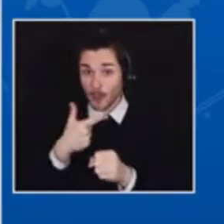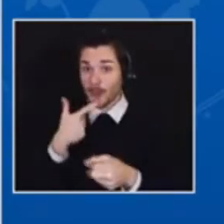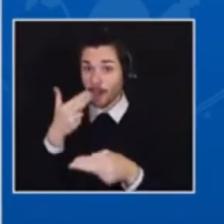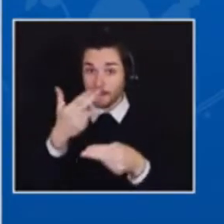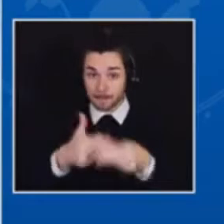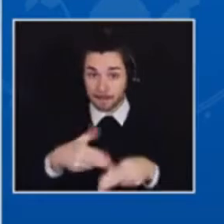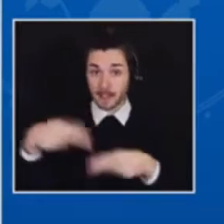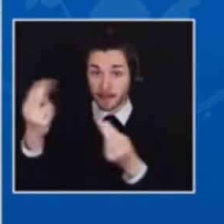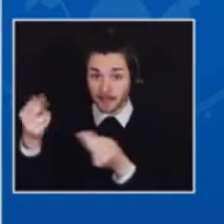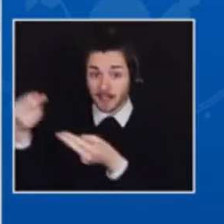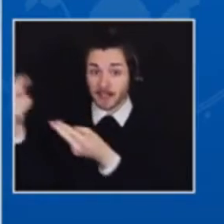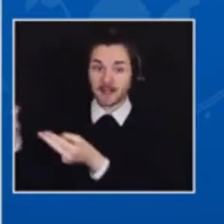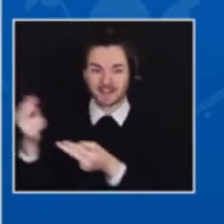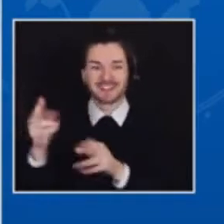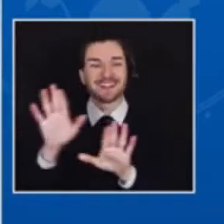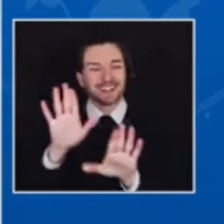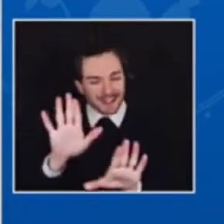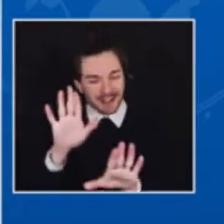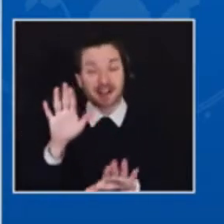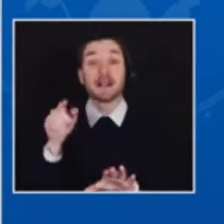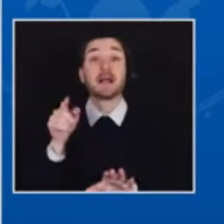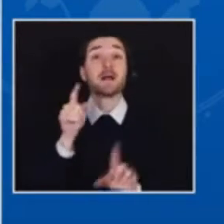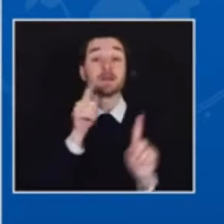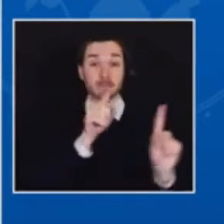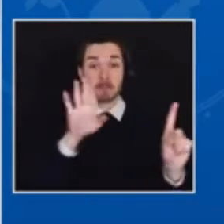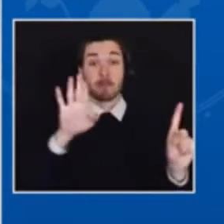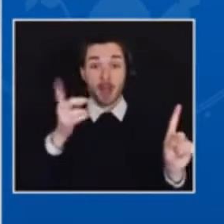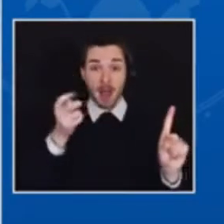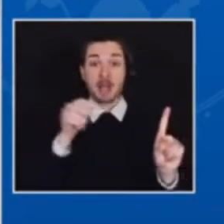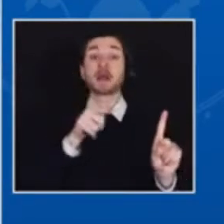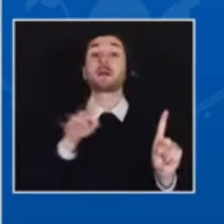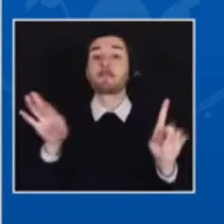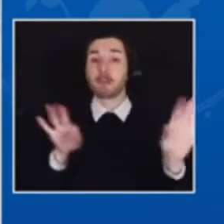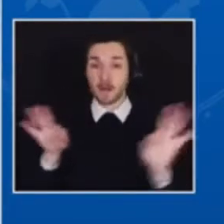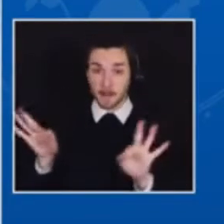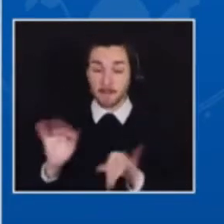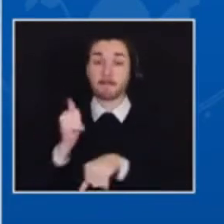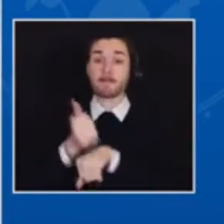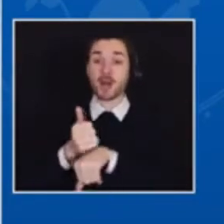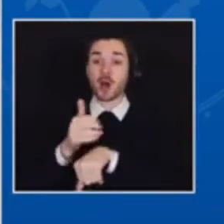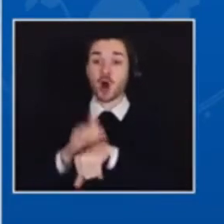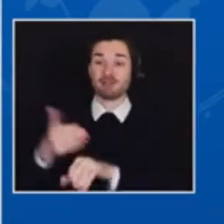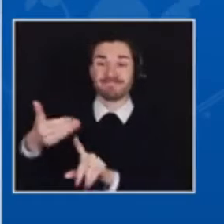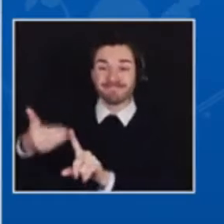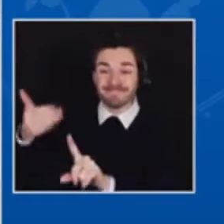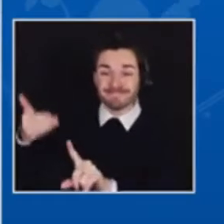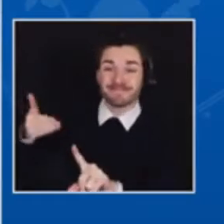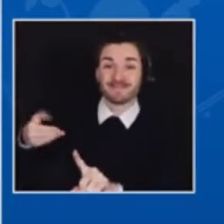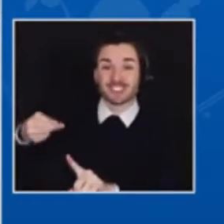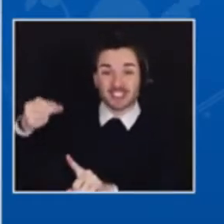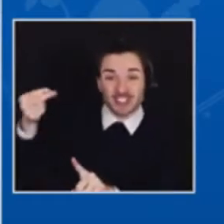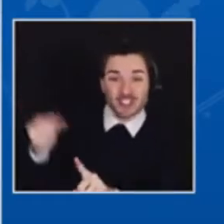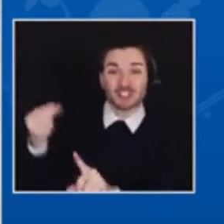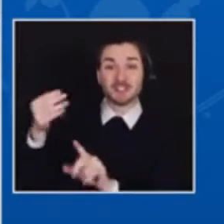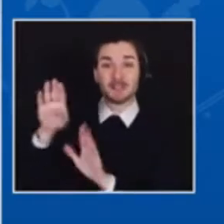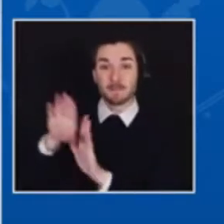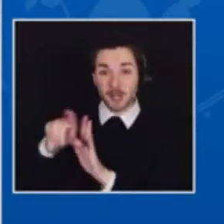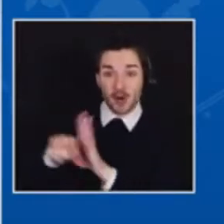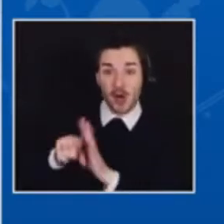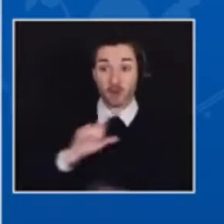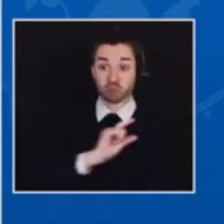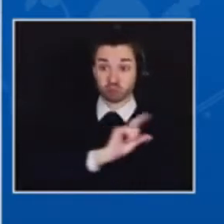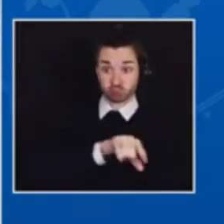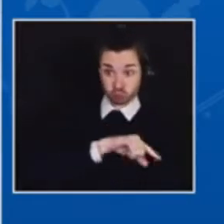people and as he indicated has selected some people who are qualified IED who are experienced who are going to be prepared on day one to